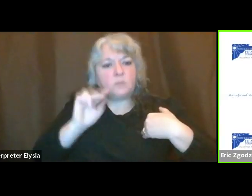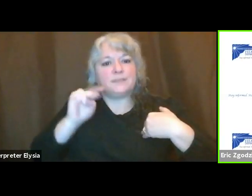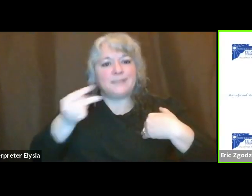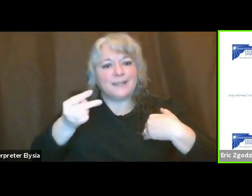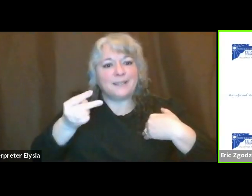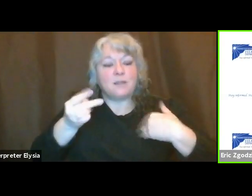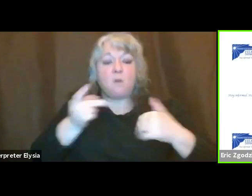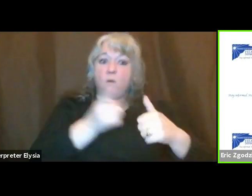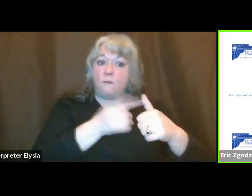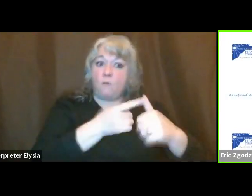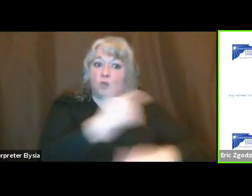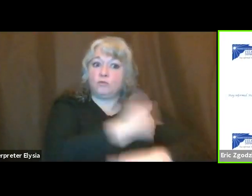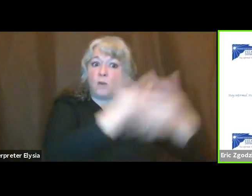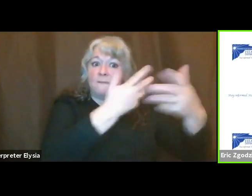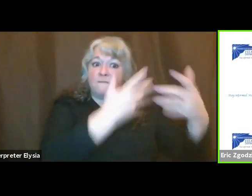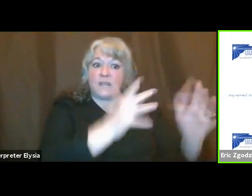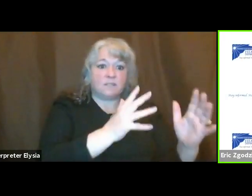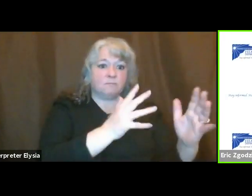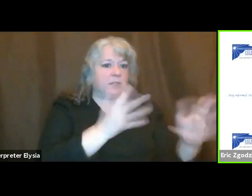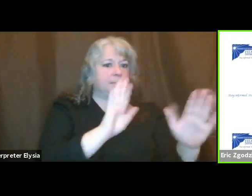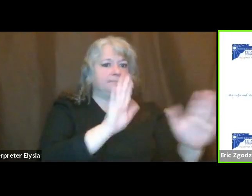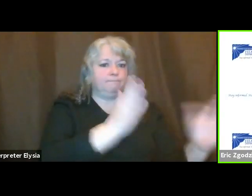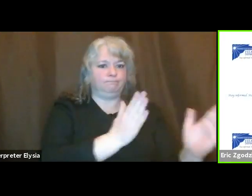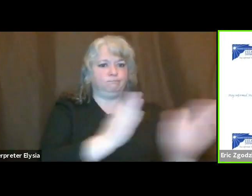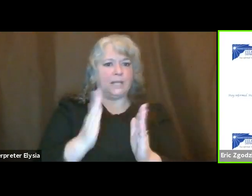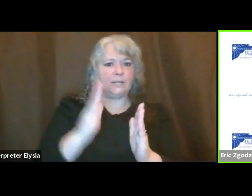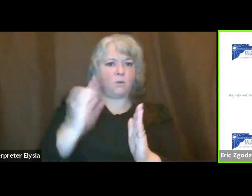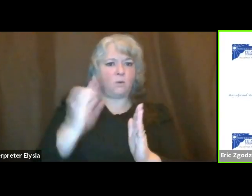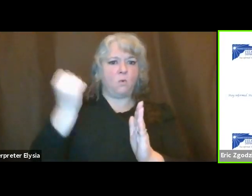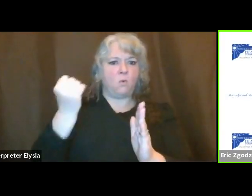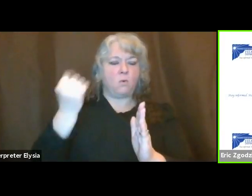second dose appointment, whether it's 21 or 28 days later.